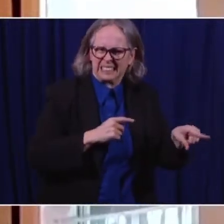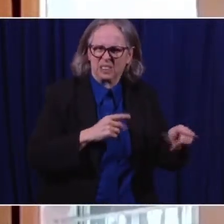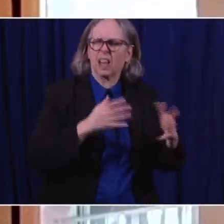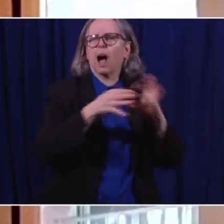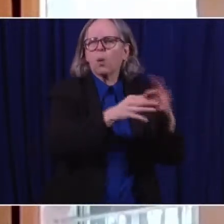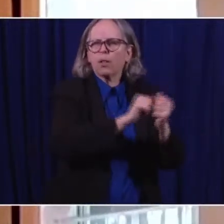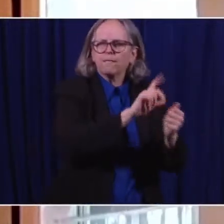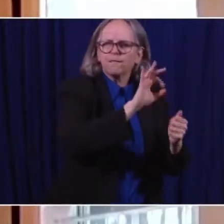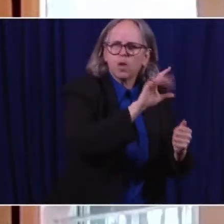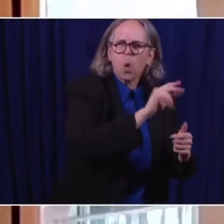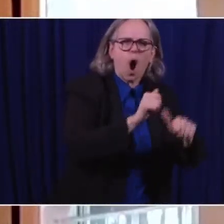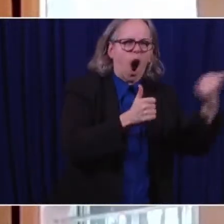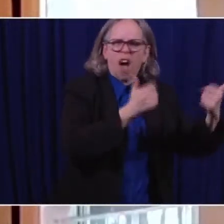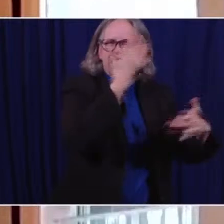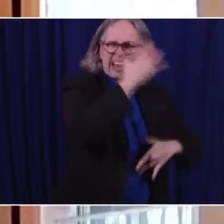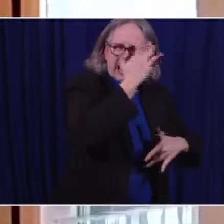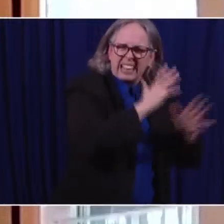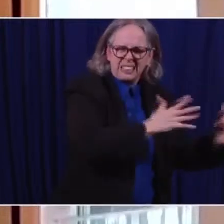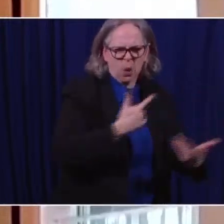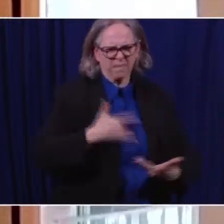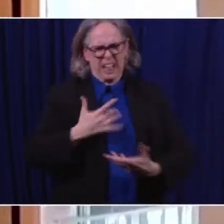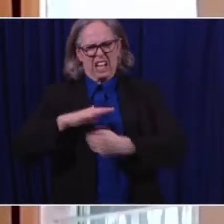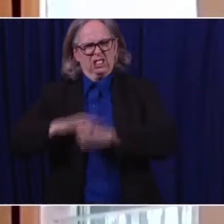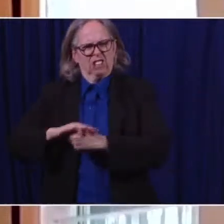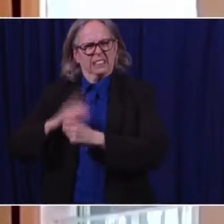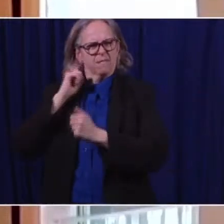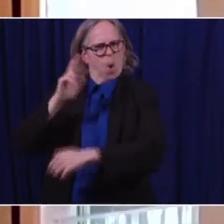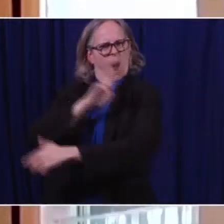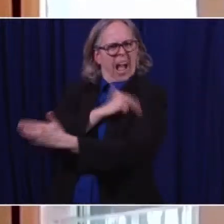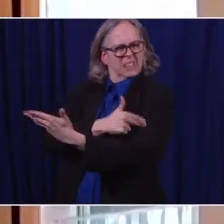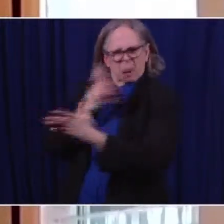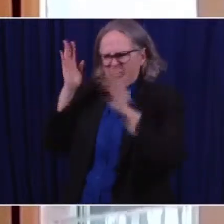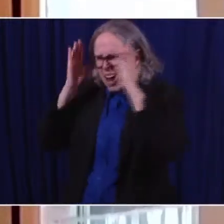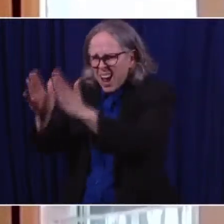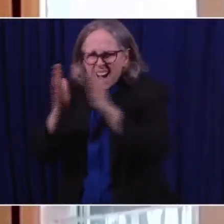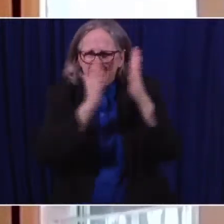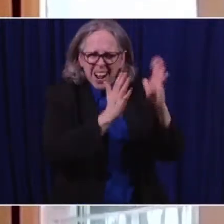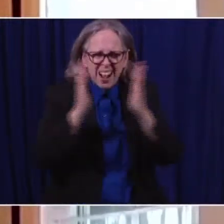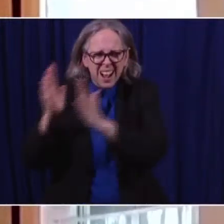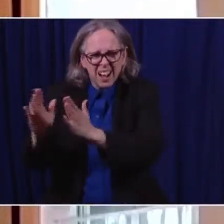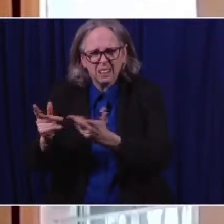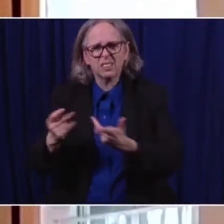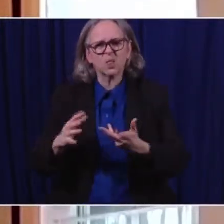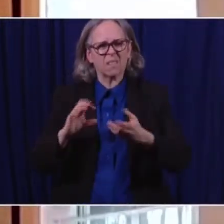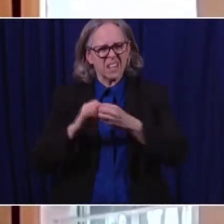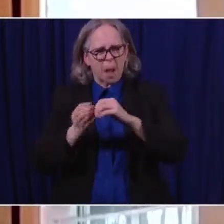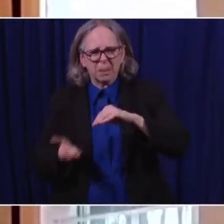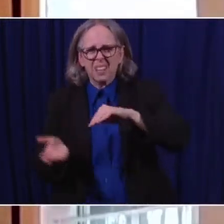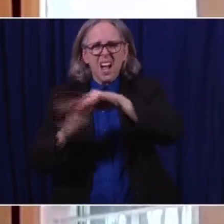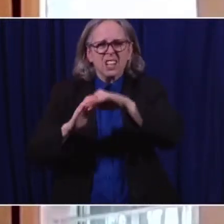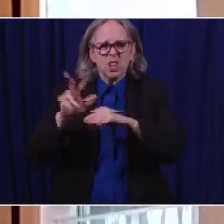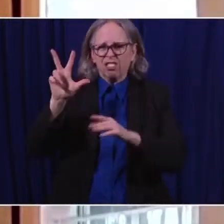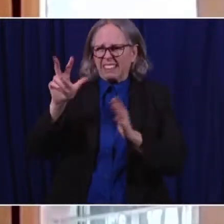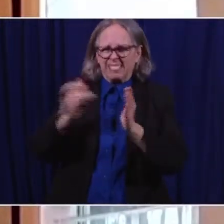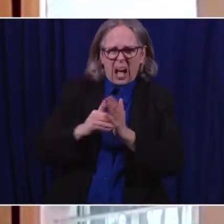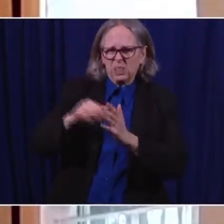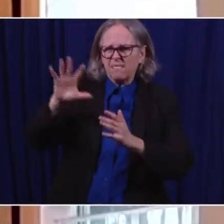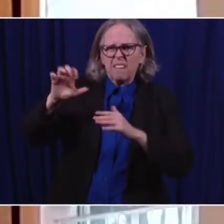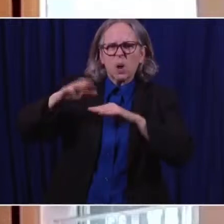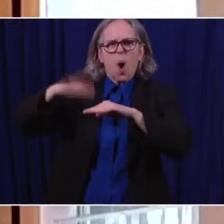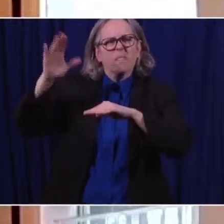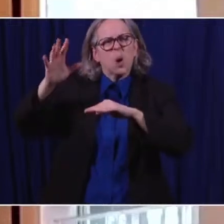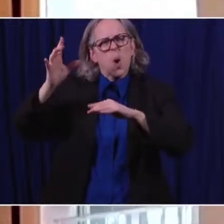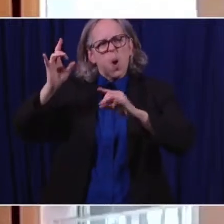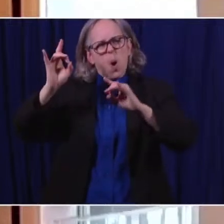get above 3,500, which, as the governor indicated, we were at just several days ago, we know they